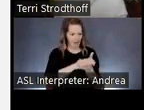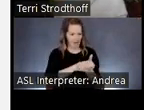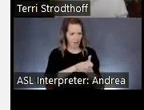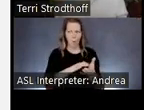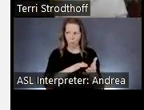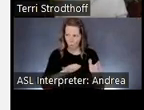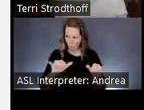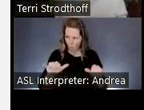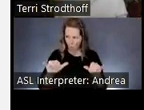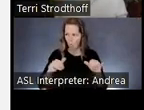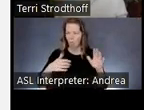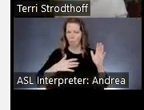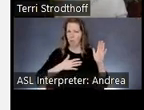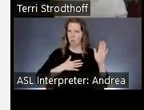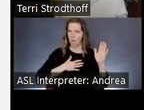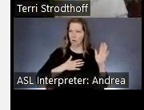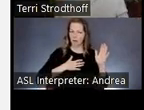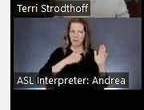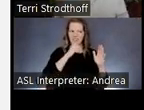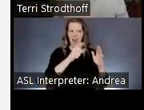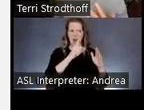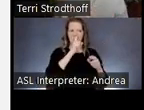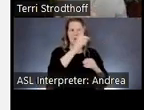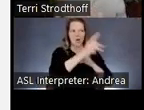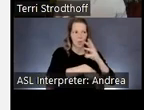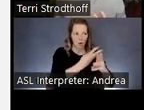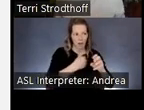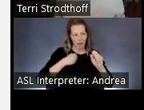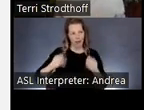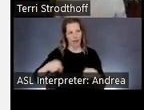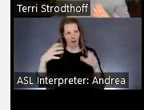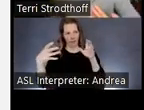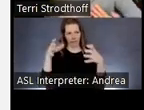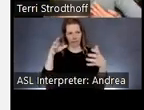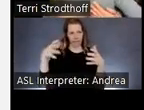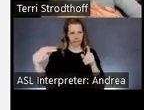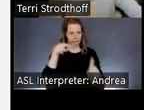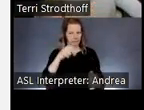my understanding of the world. It's not the world. So fire is focused on disrupting,